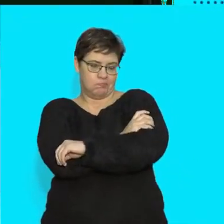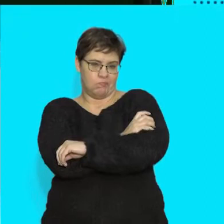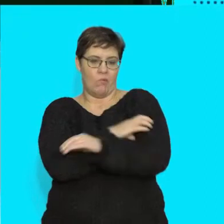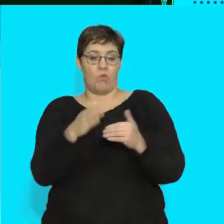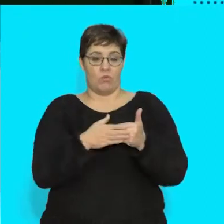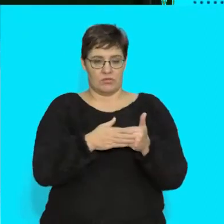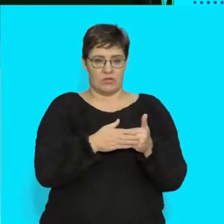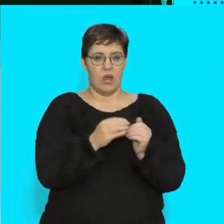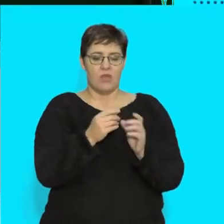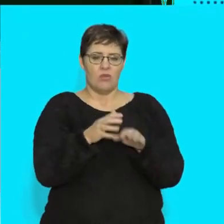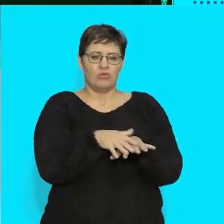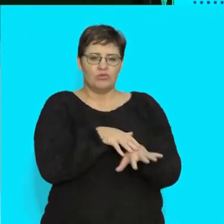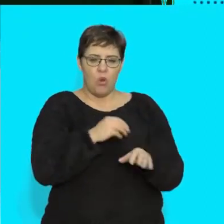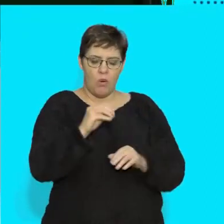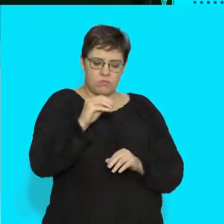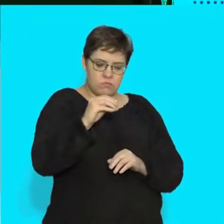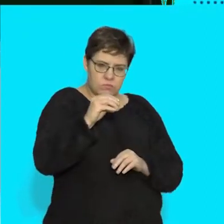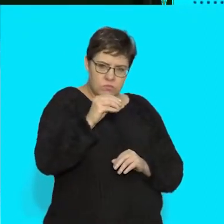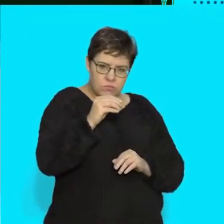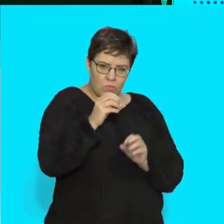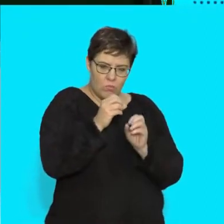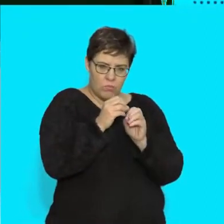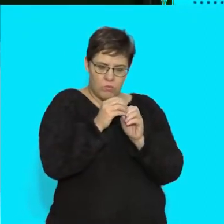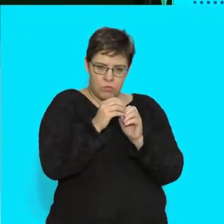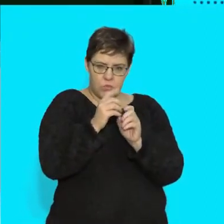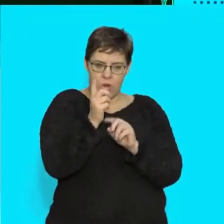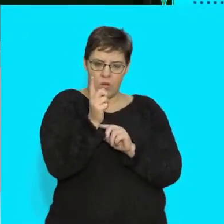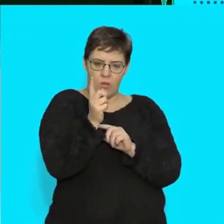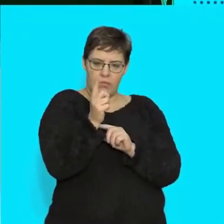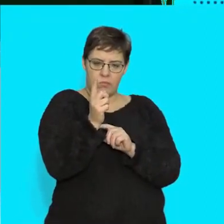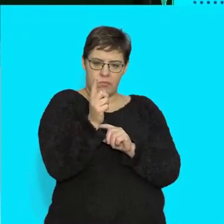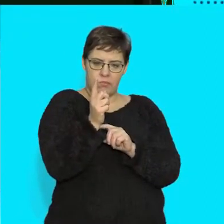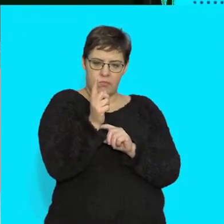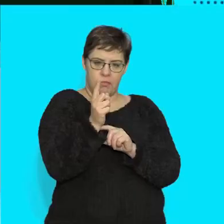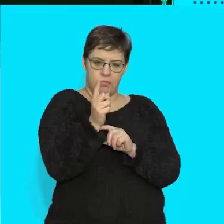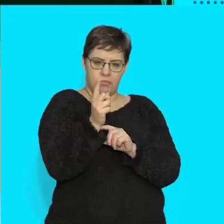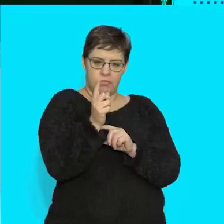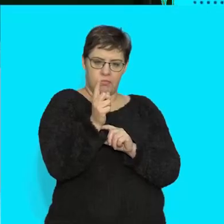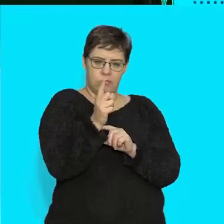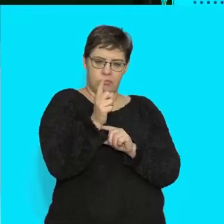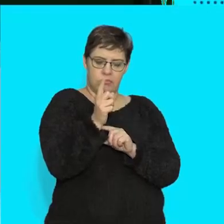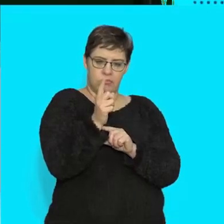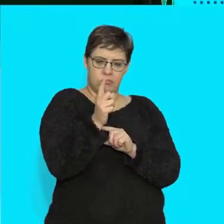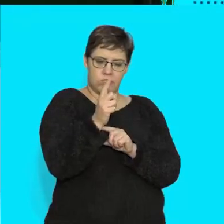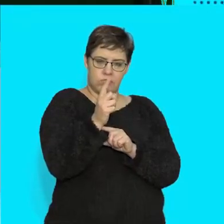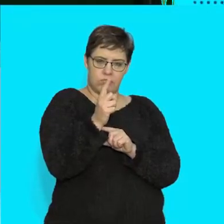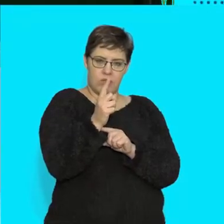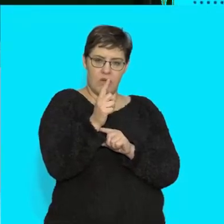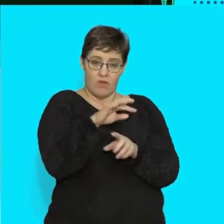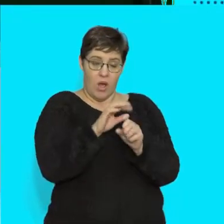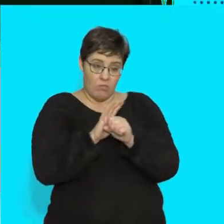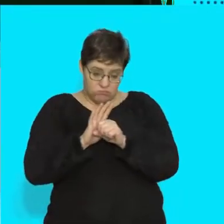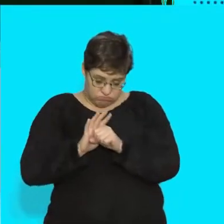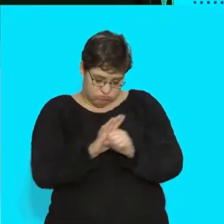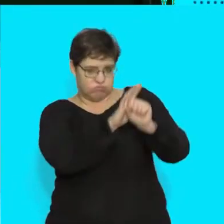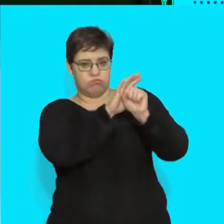they slowly, all right, release it, and what happens, that machine sees that first pressure of